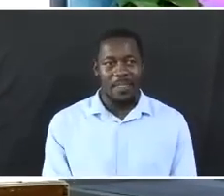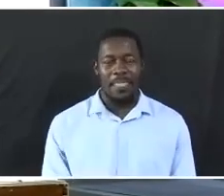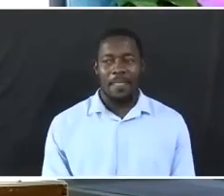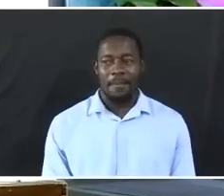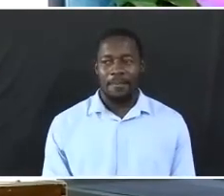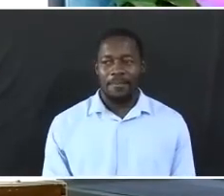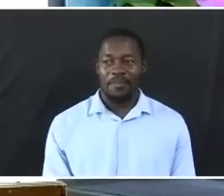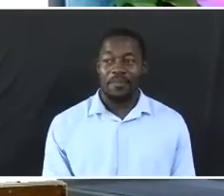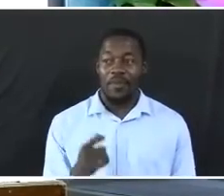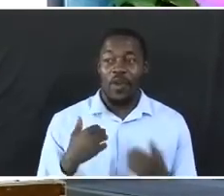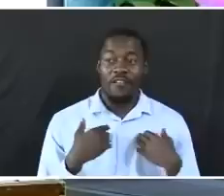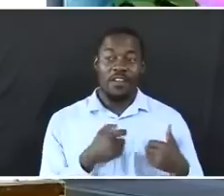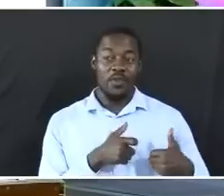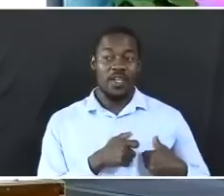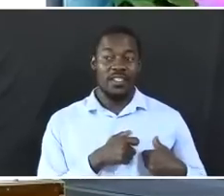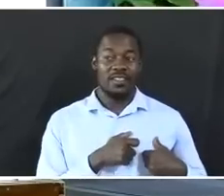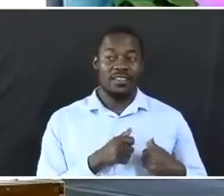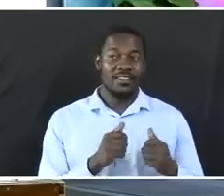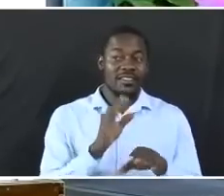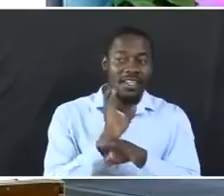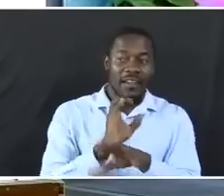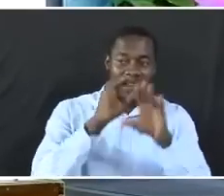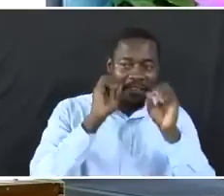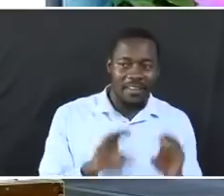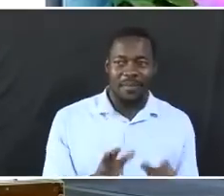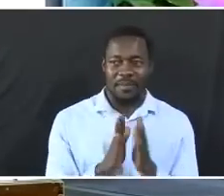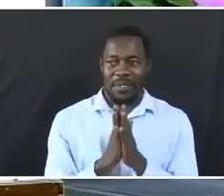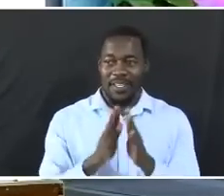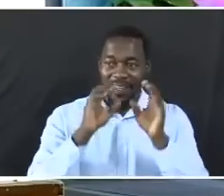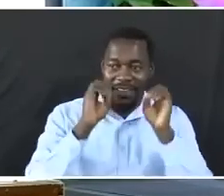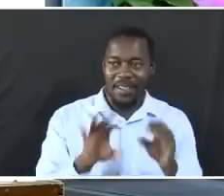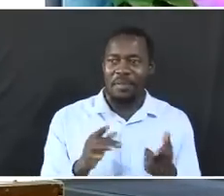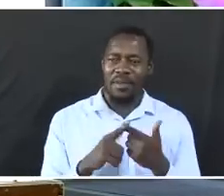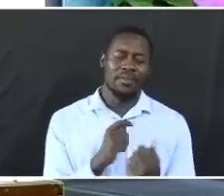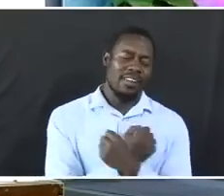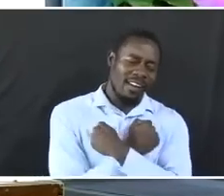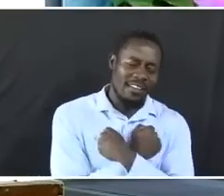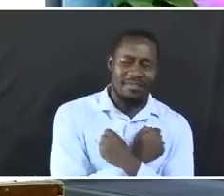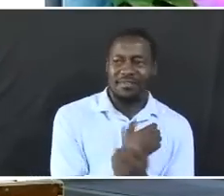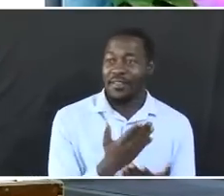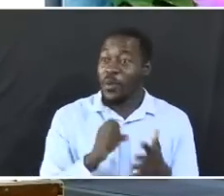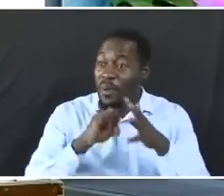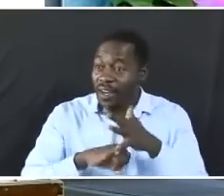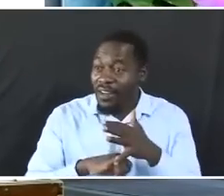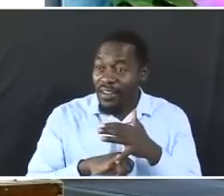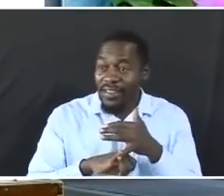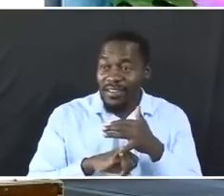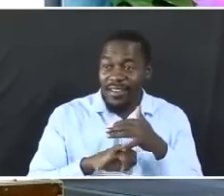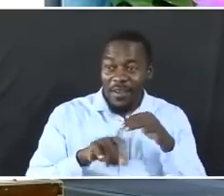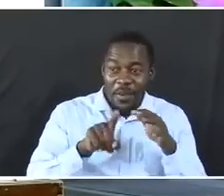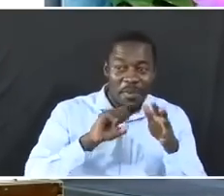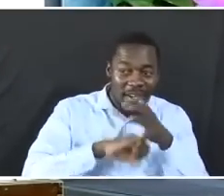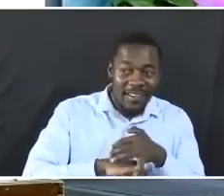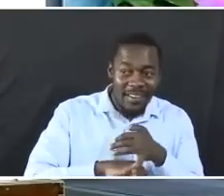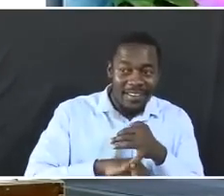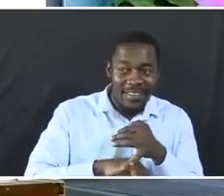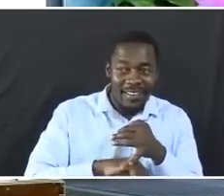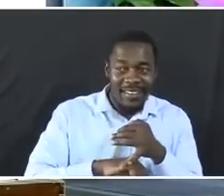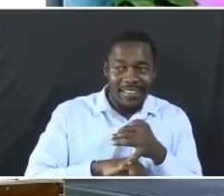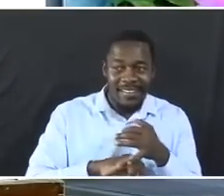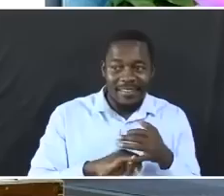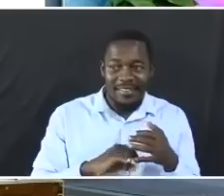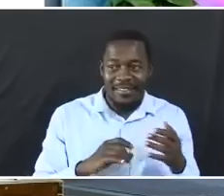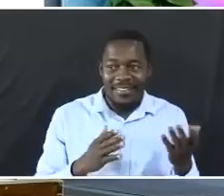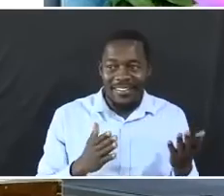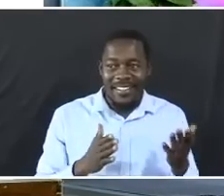But you see, again, you're dealing with an adult who was